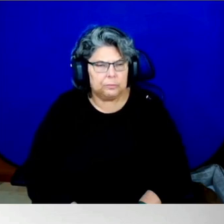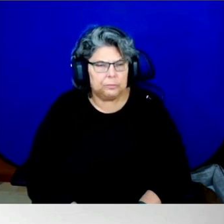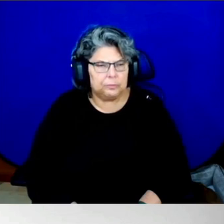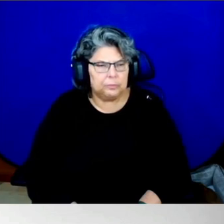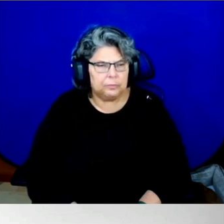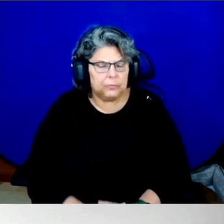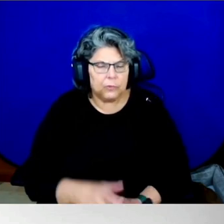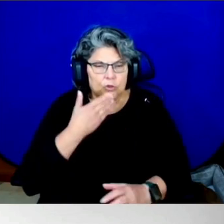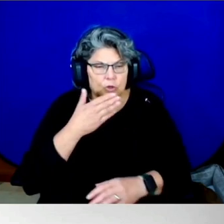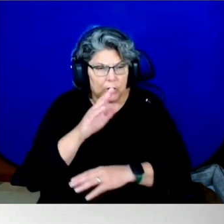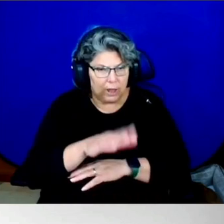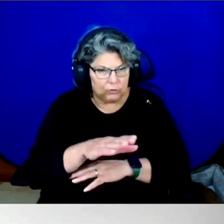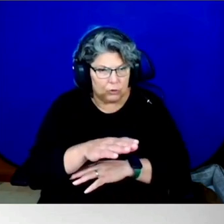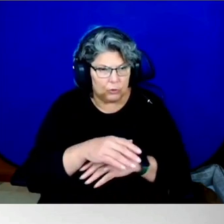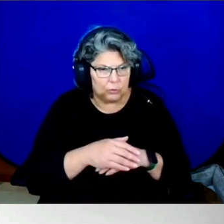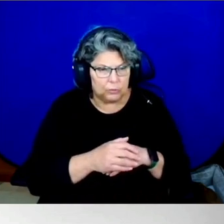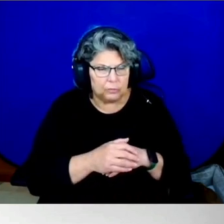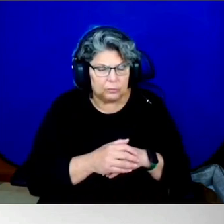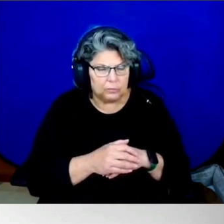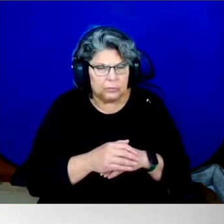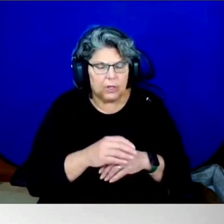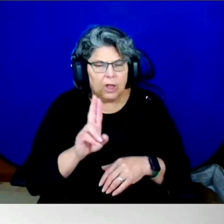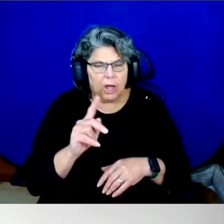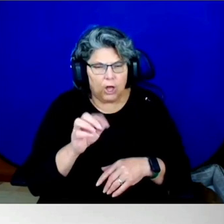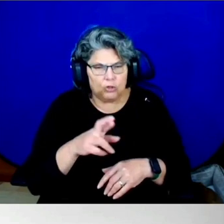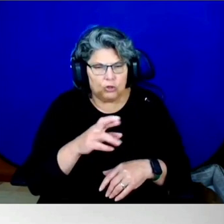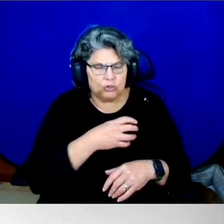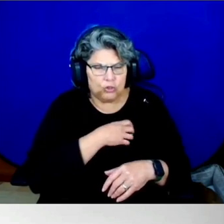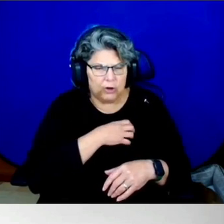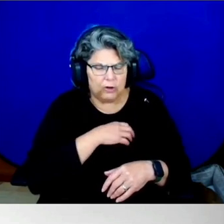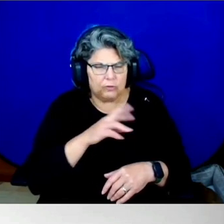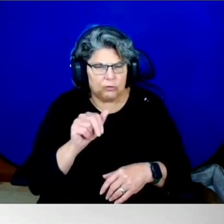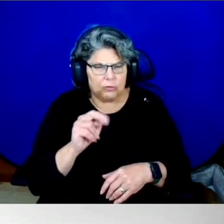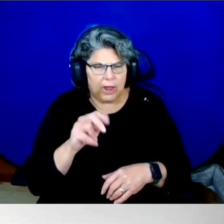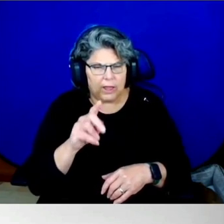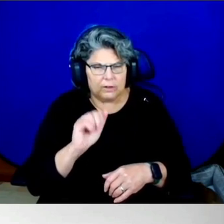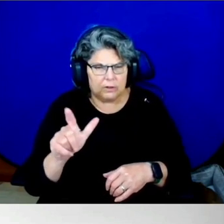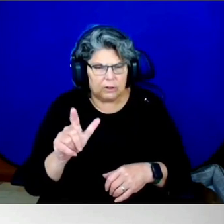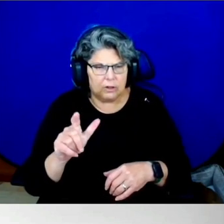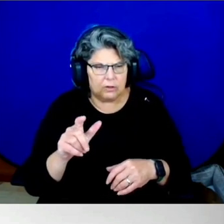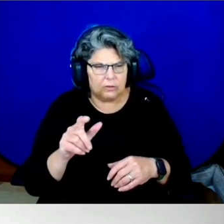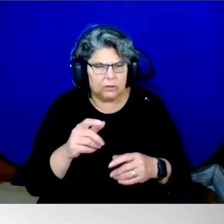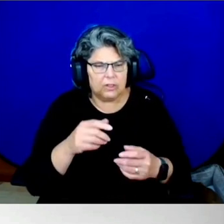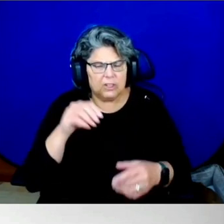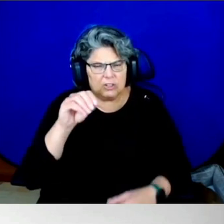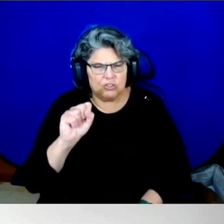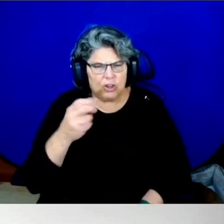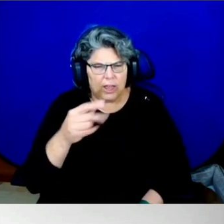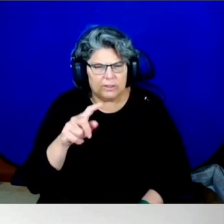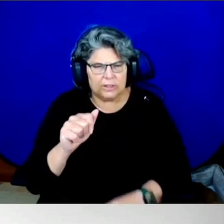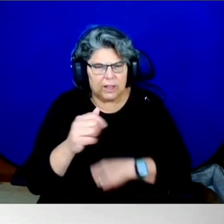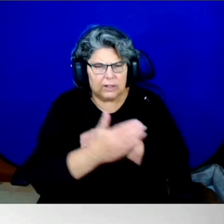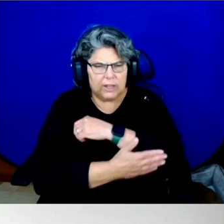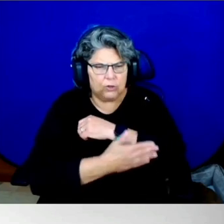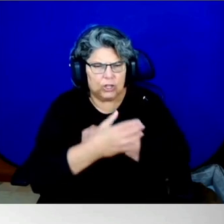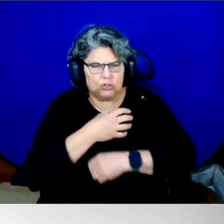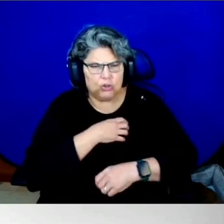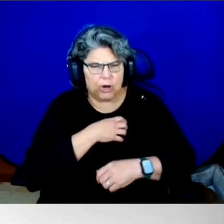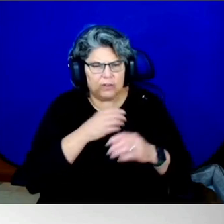Good afternoon. Under Sheriff Randall, Shasta County Sheriff's Office. At this hour in Shasta County, we still have a number of areas that are